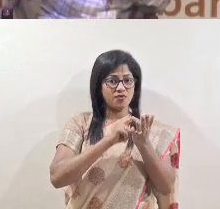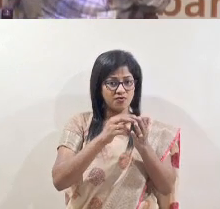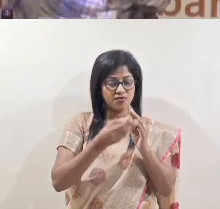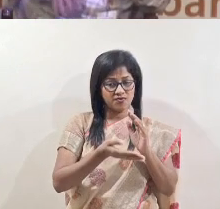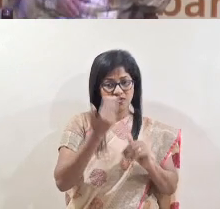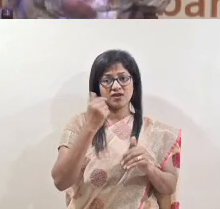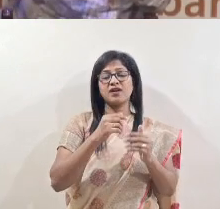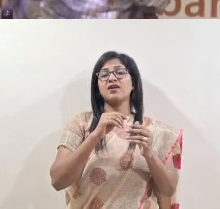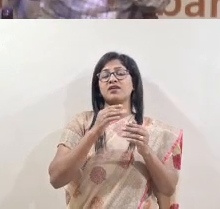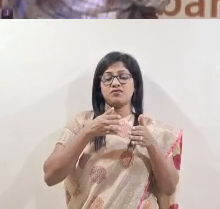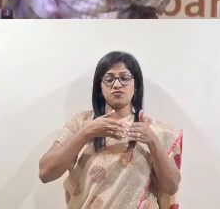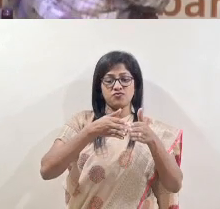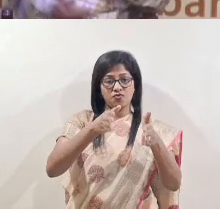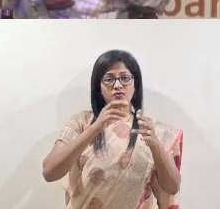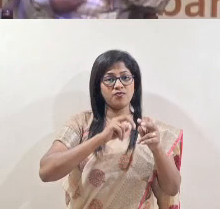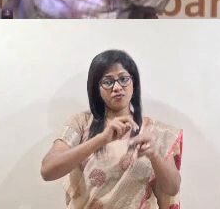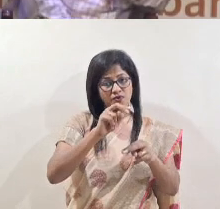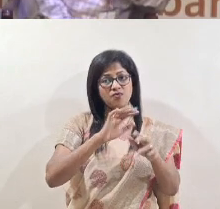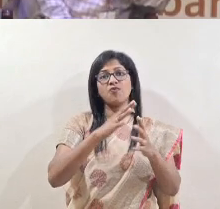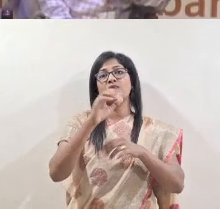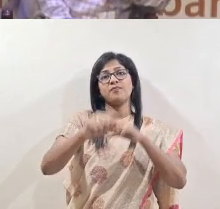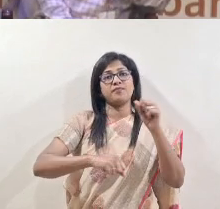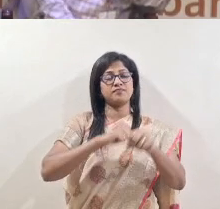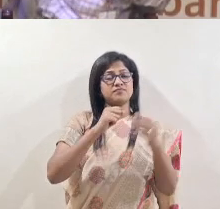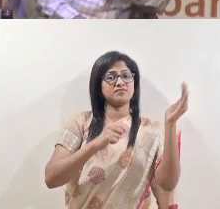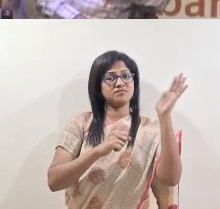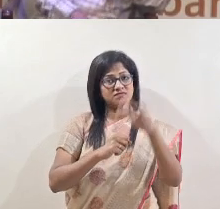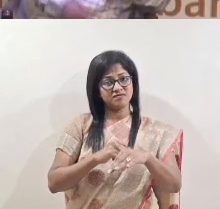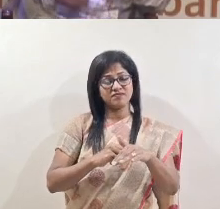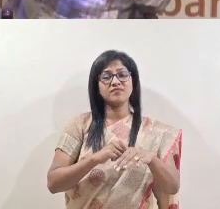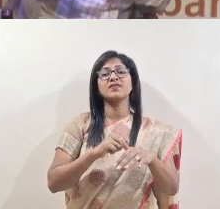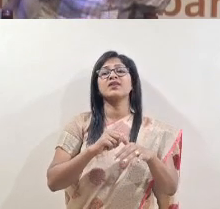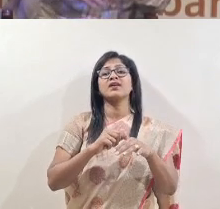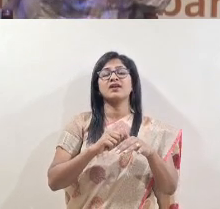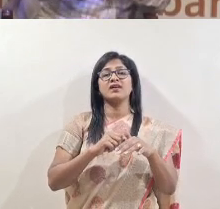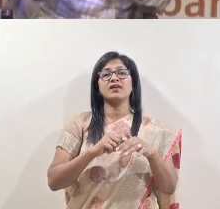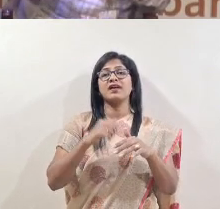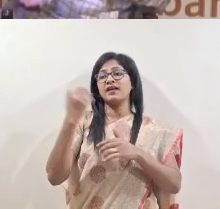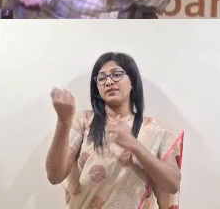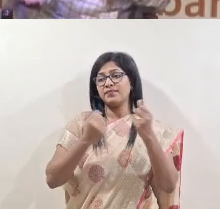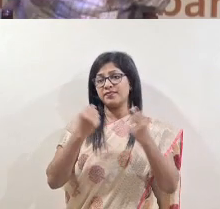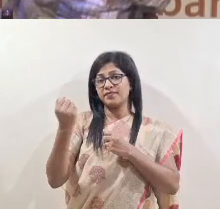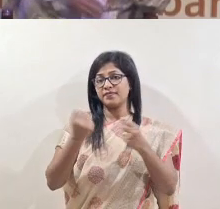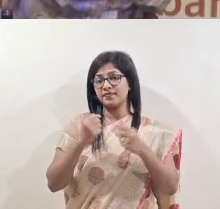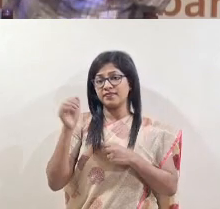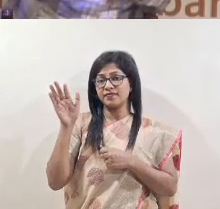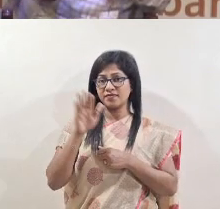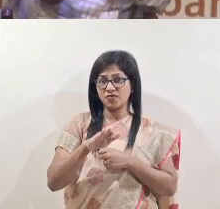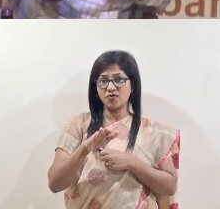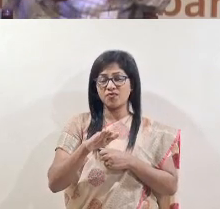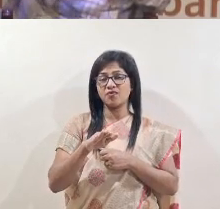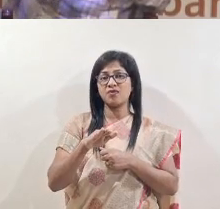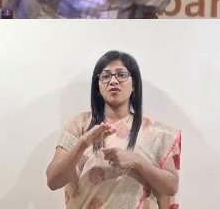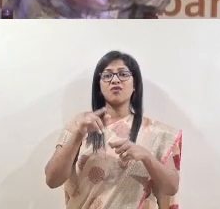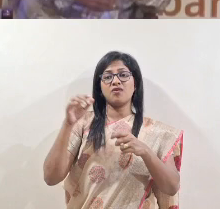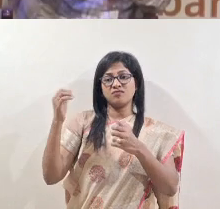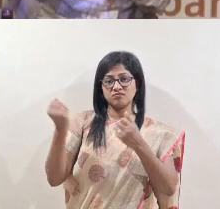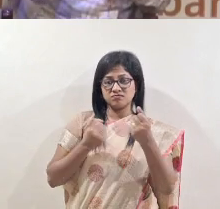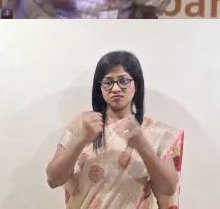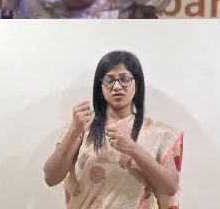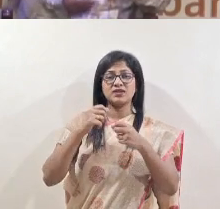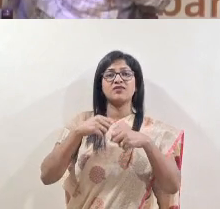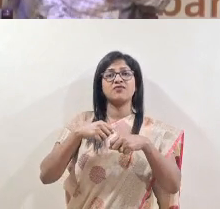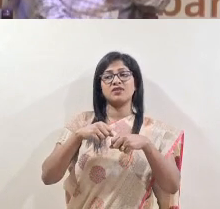more people on the road to walk or to bicycle, and then the vehicle mile, walked or traveled, or